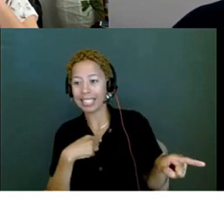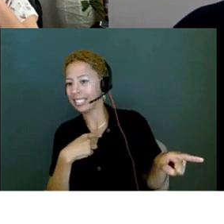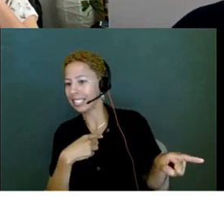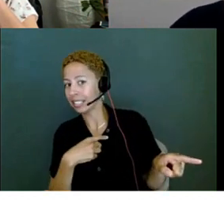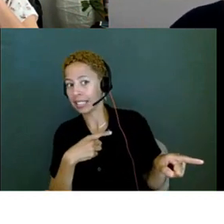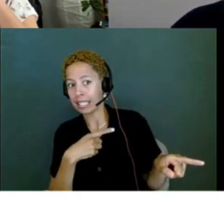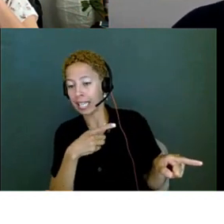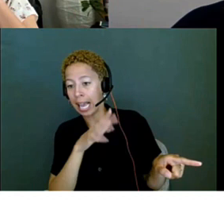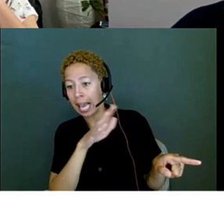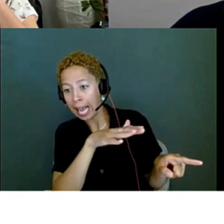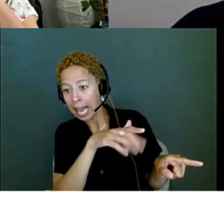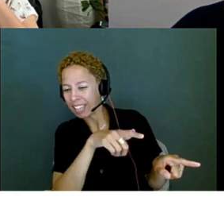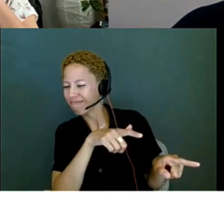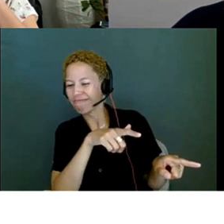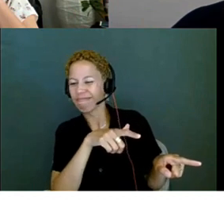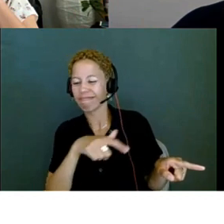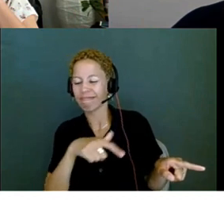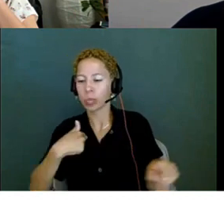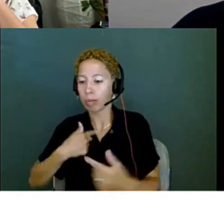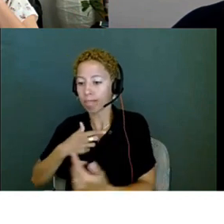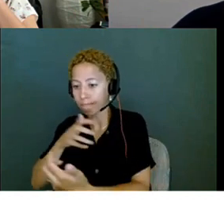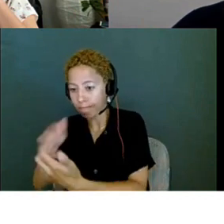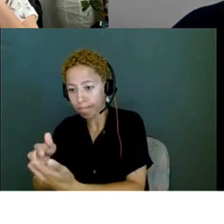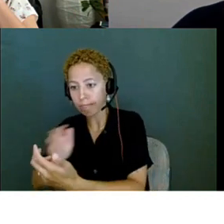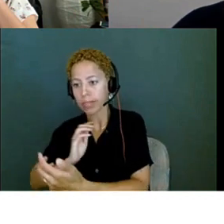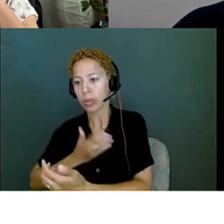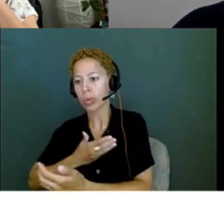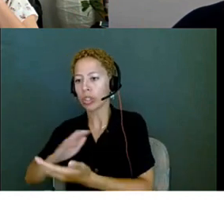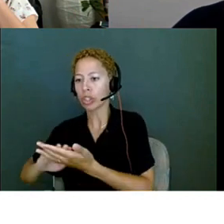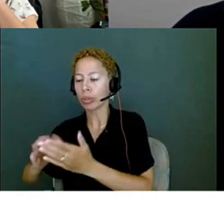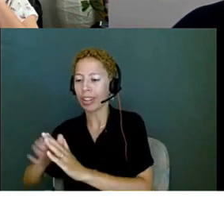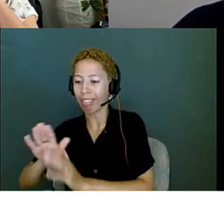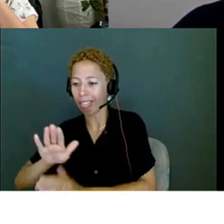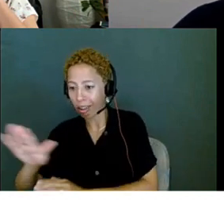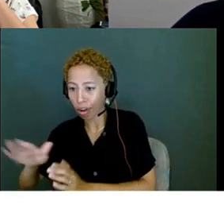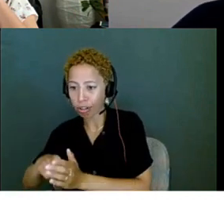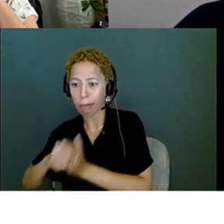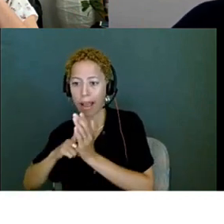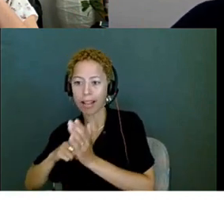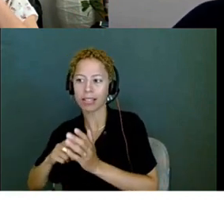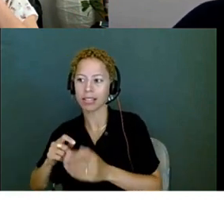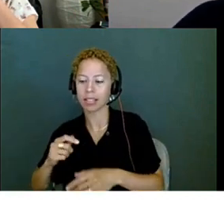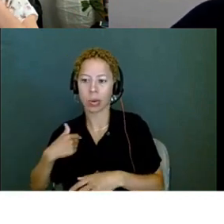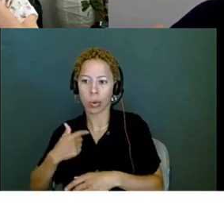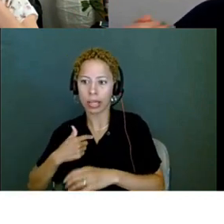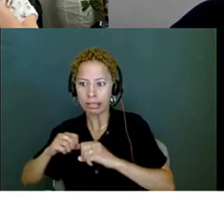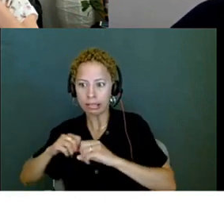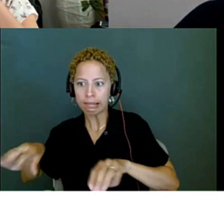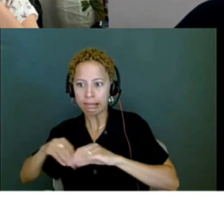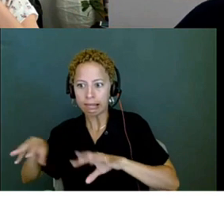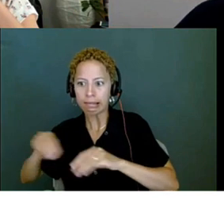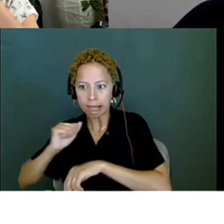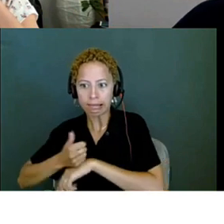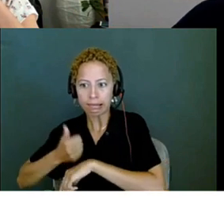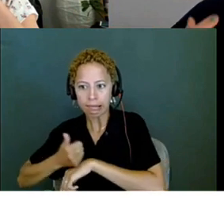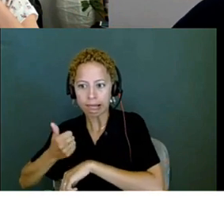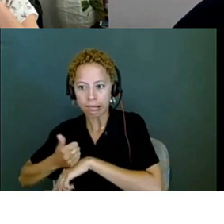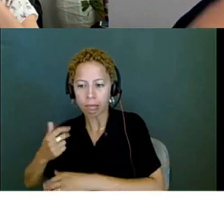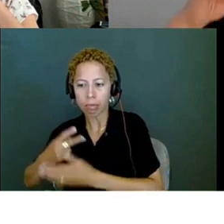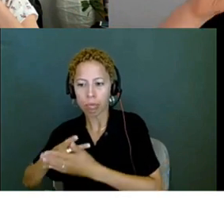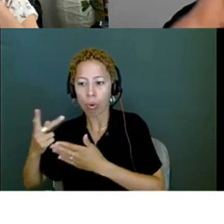specifically, to meet the needs and the demands of how fast we're rolling out programs in the